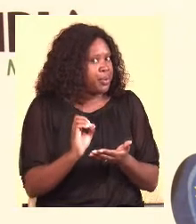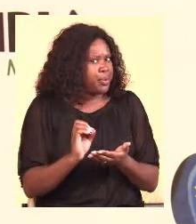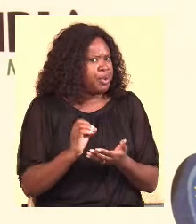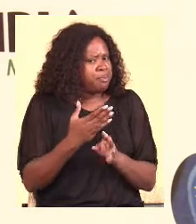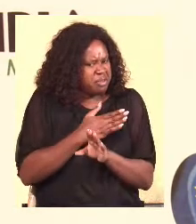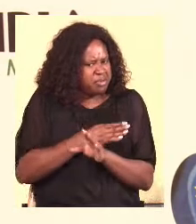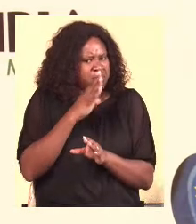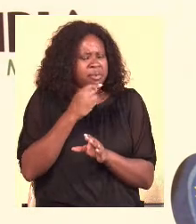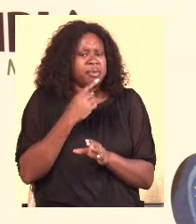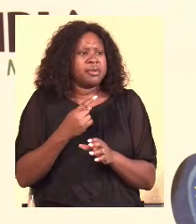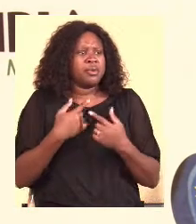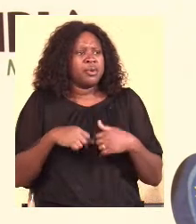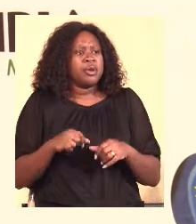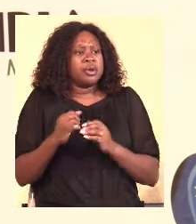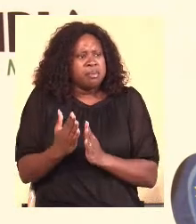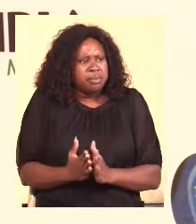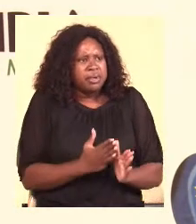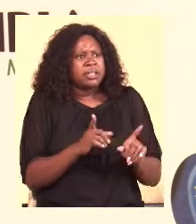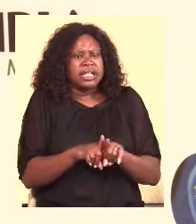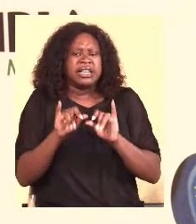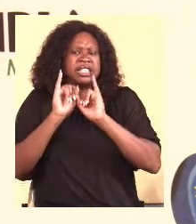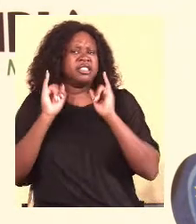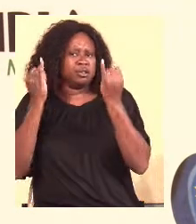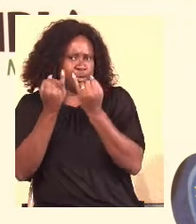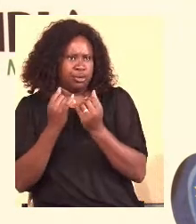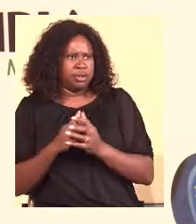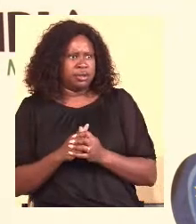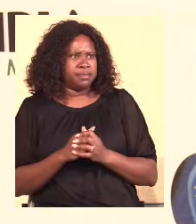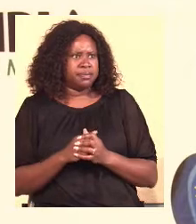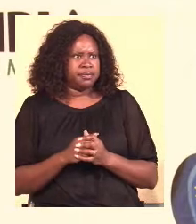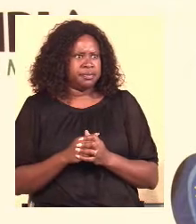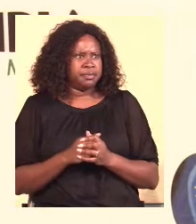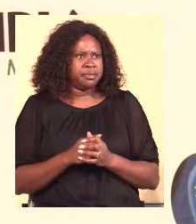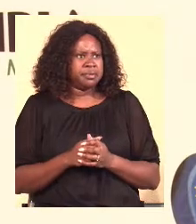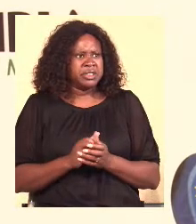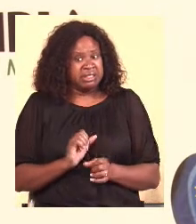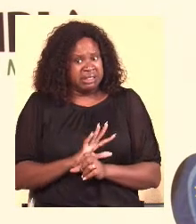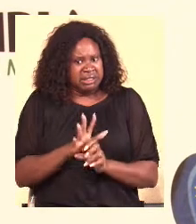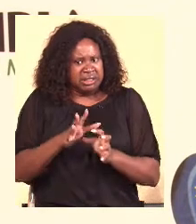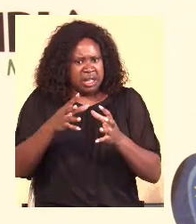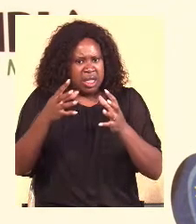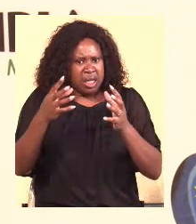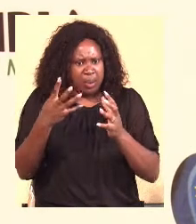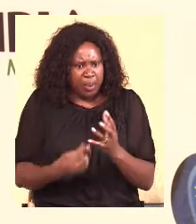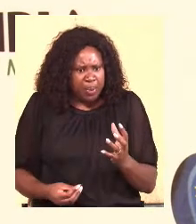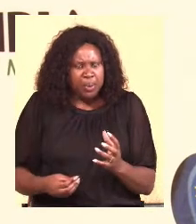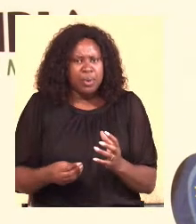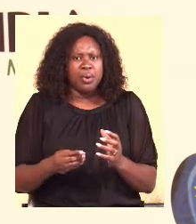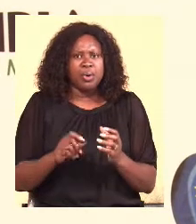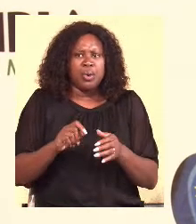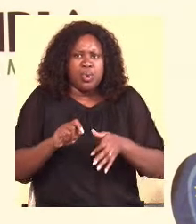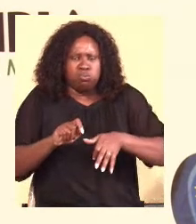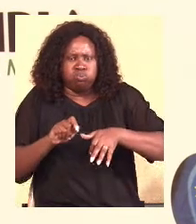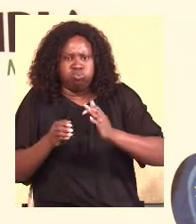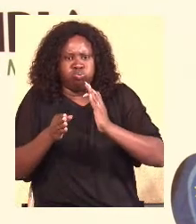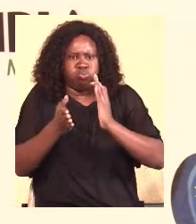before, we are going to make plans as an institution as soon as this pandemic is over, or as soon as the lockdown is over,